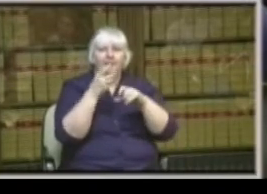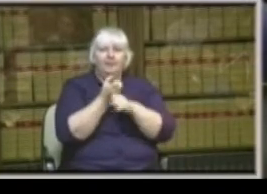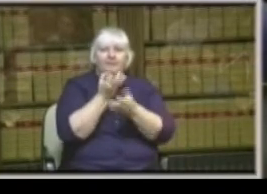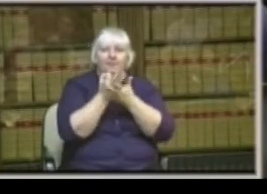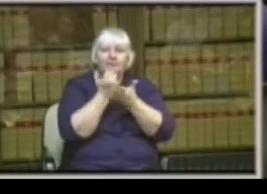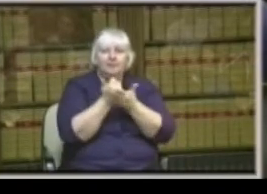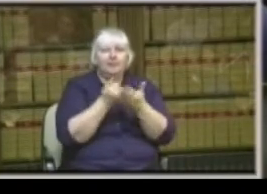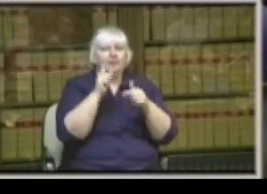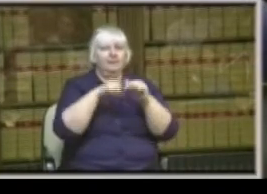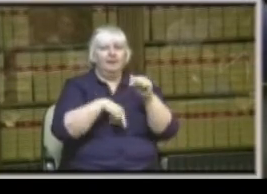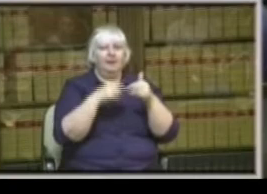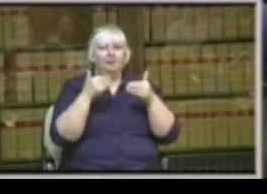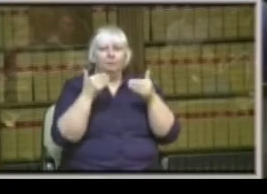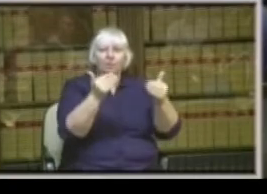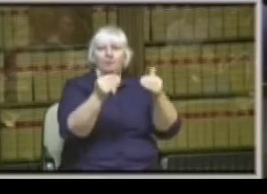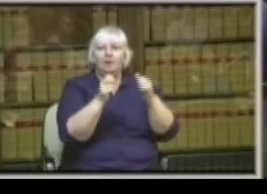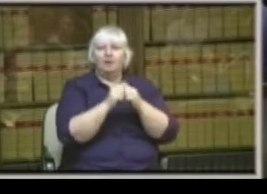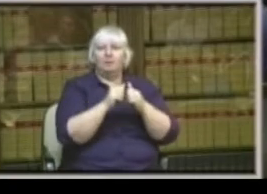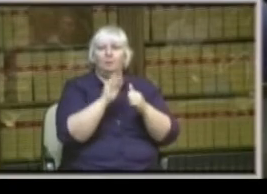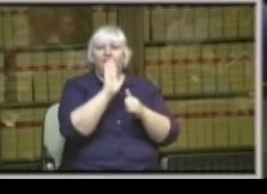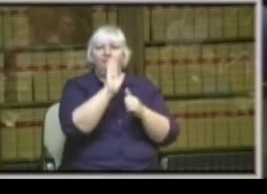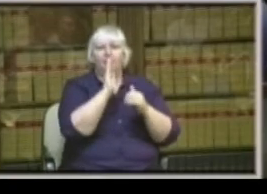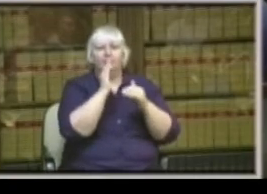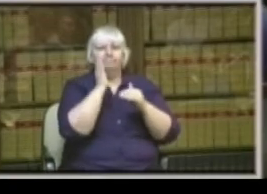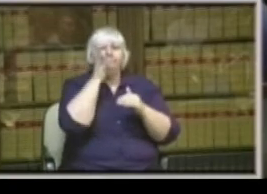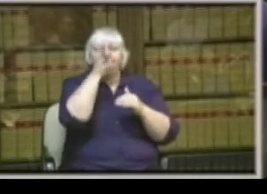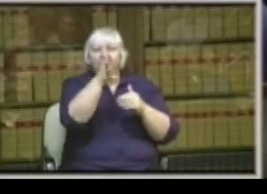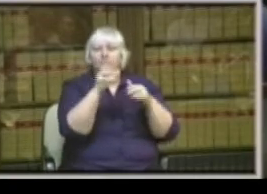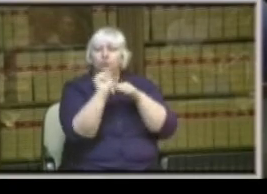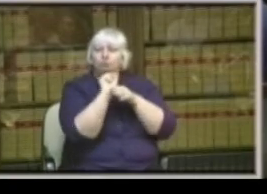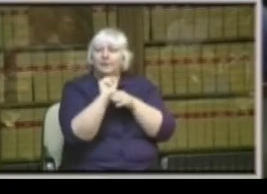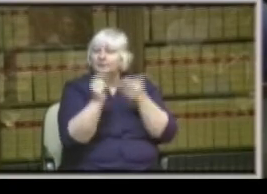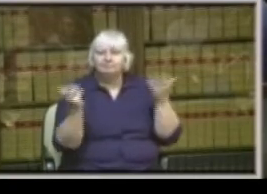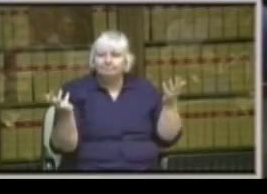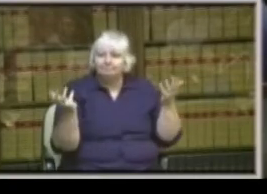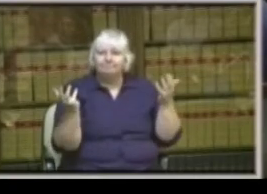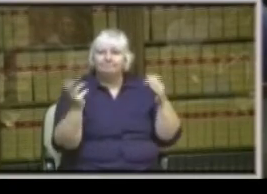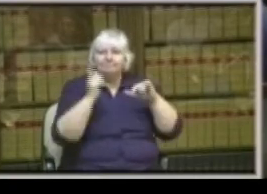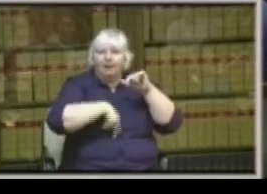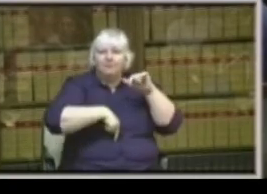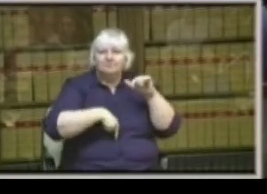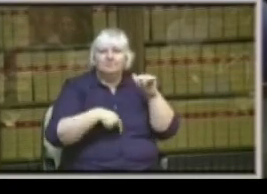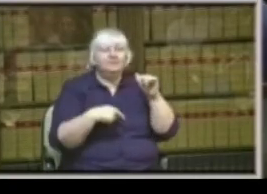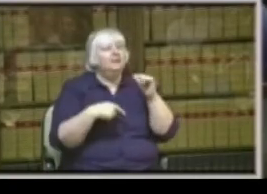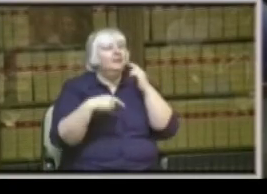unable to move forward with further post-secondary training.